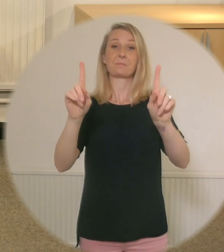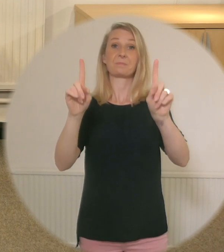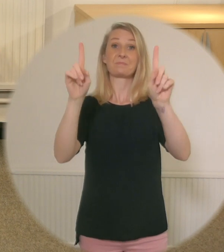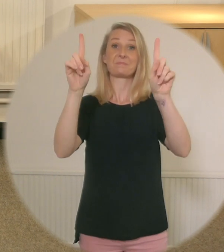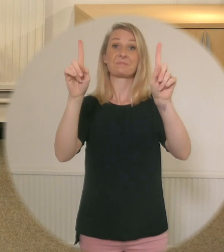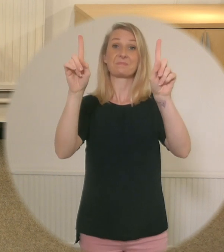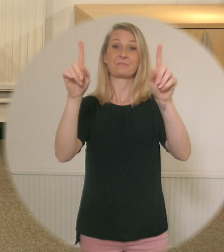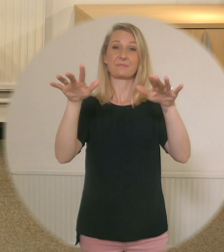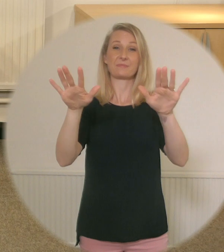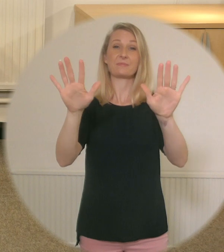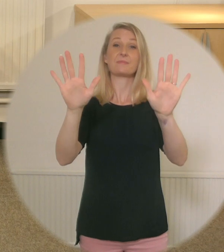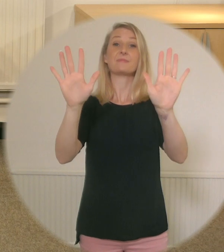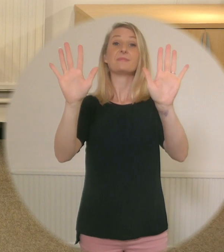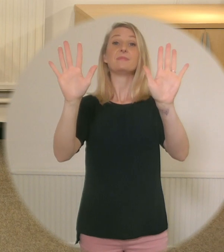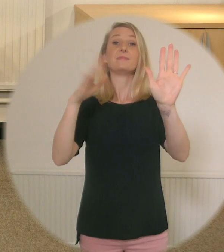wrists.